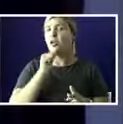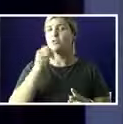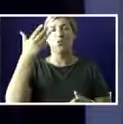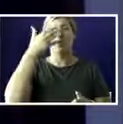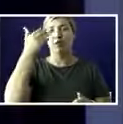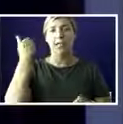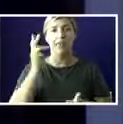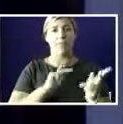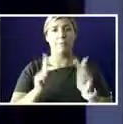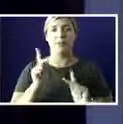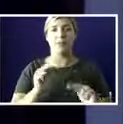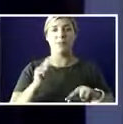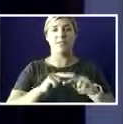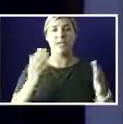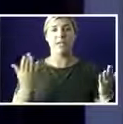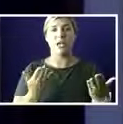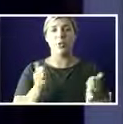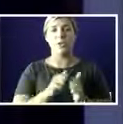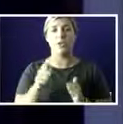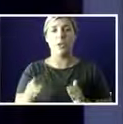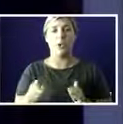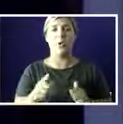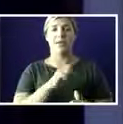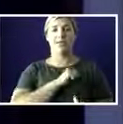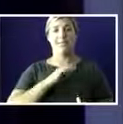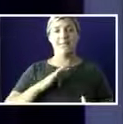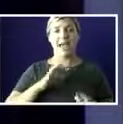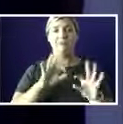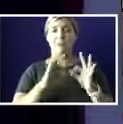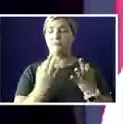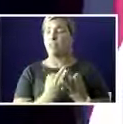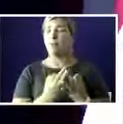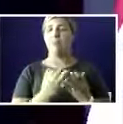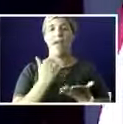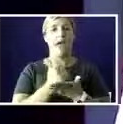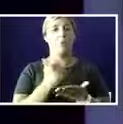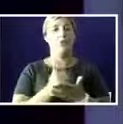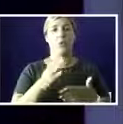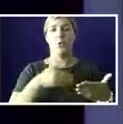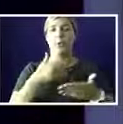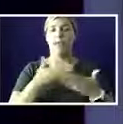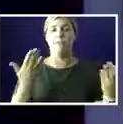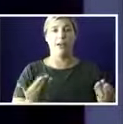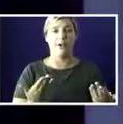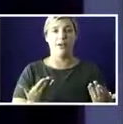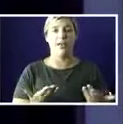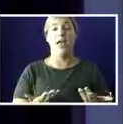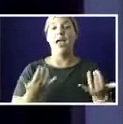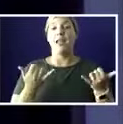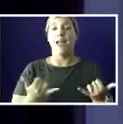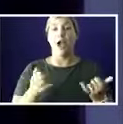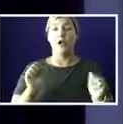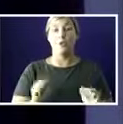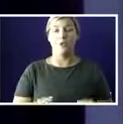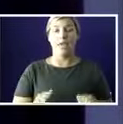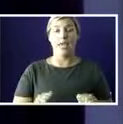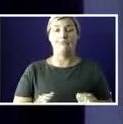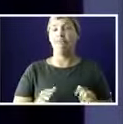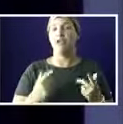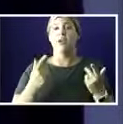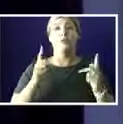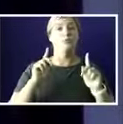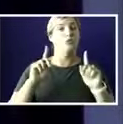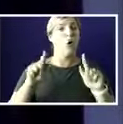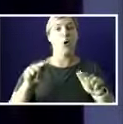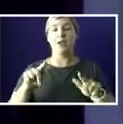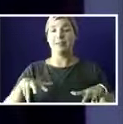the teachers, administrators, and families that got us here. We're now free to pursue our futures, not only having enjoyed